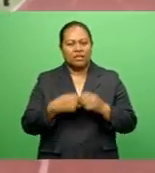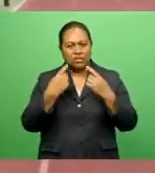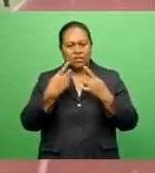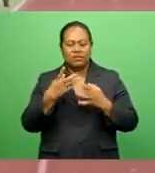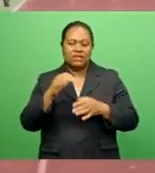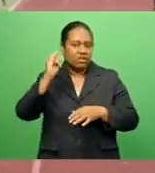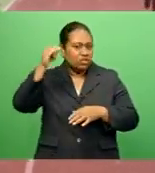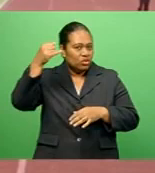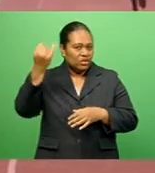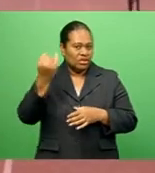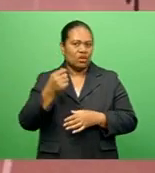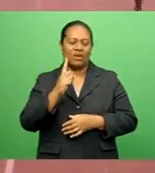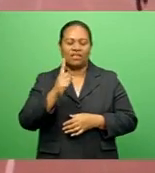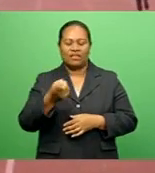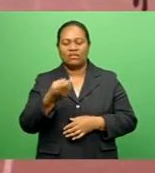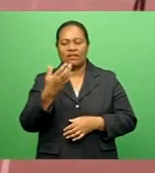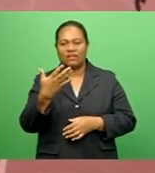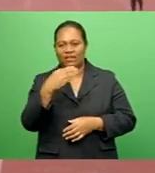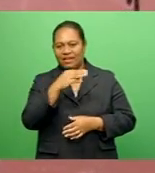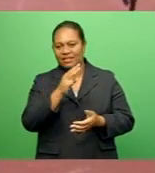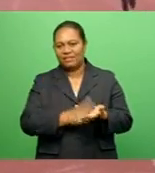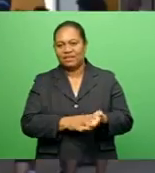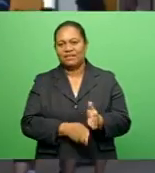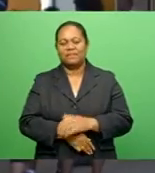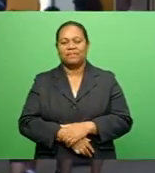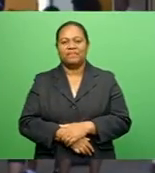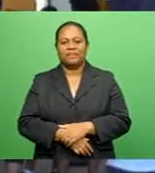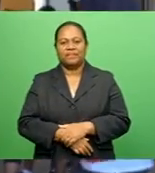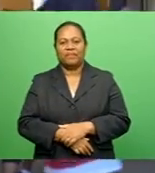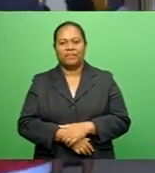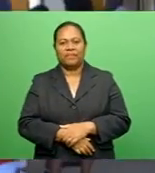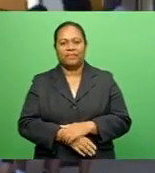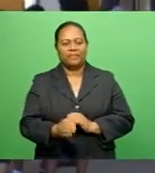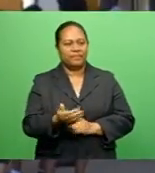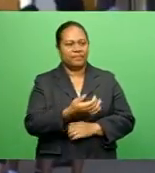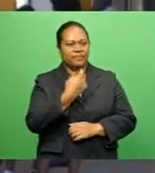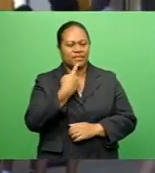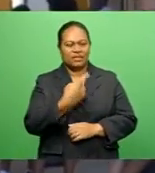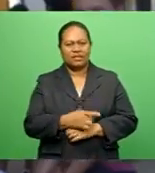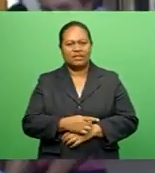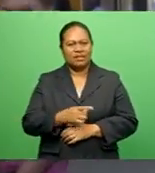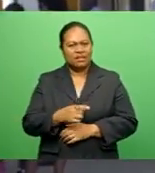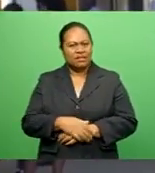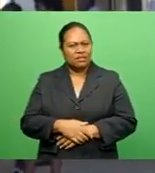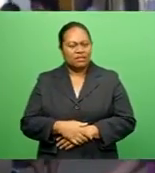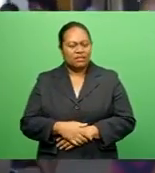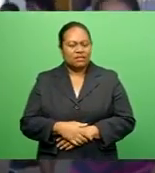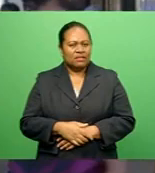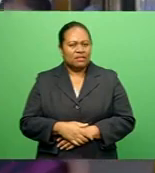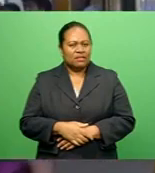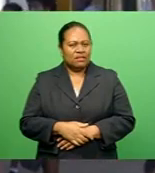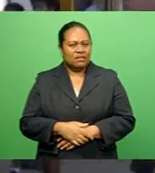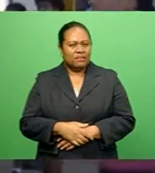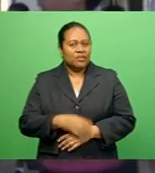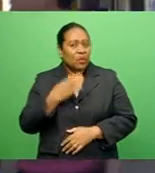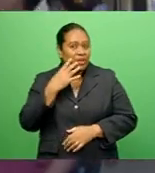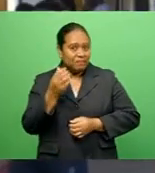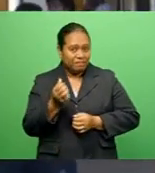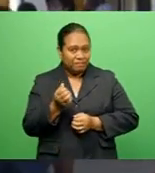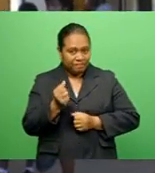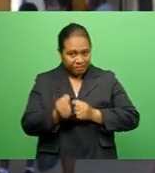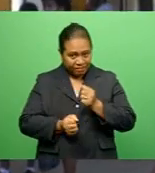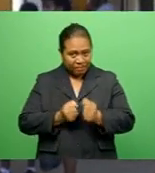the junior girls 1,500 meters. My preparation was not that much. When I ran,